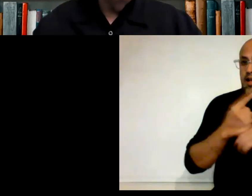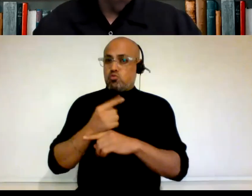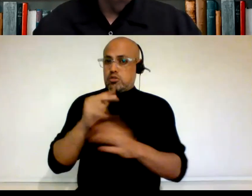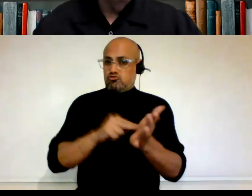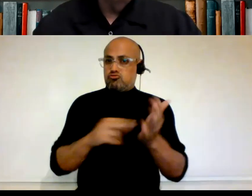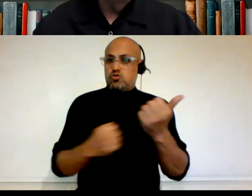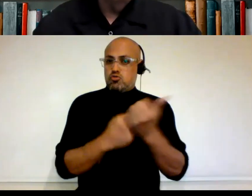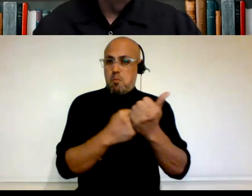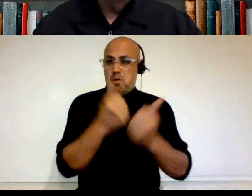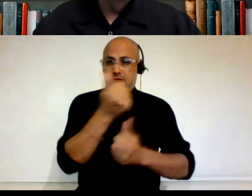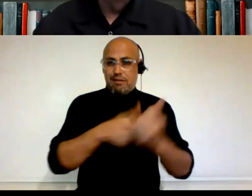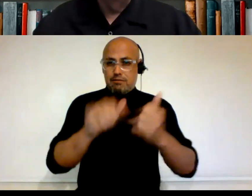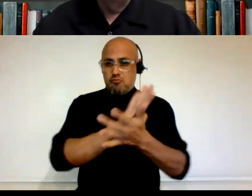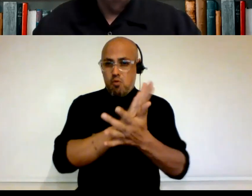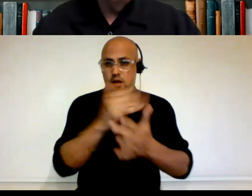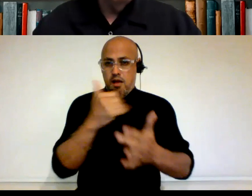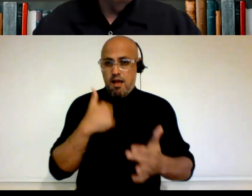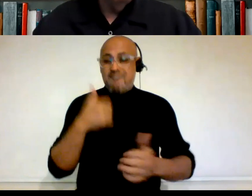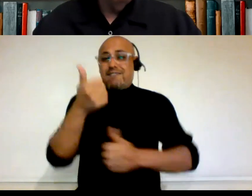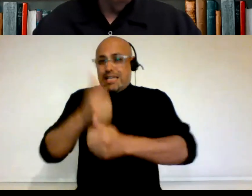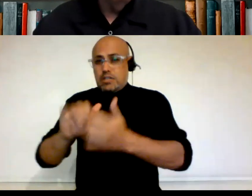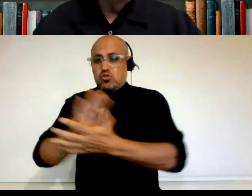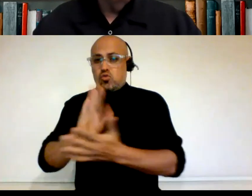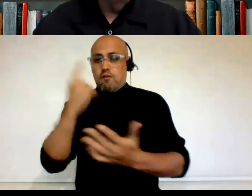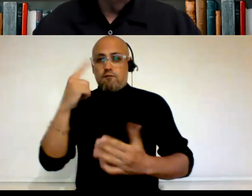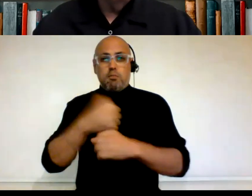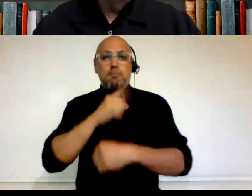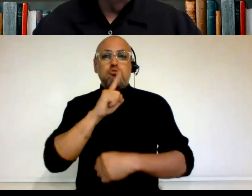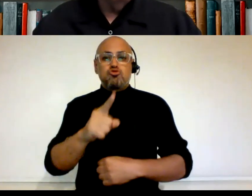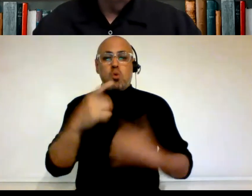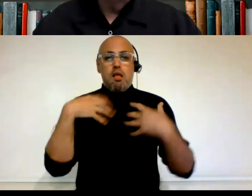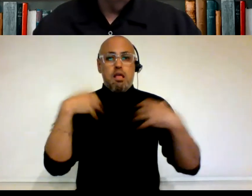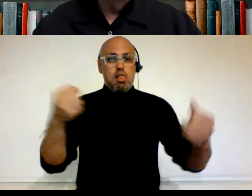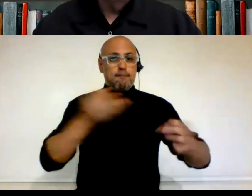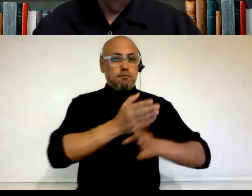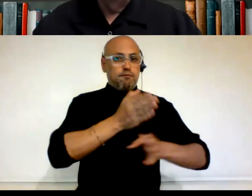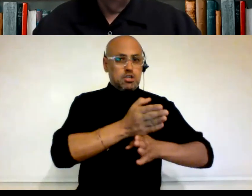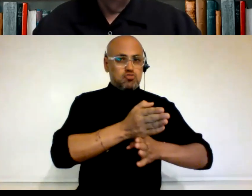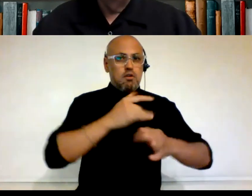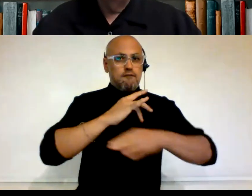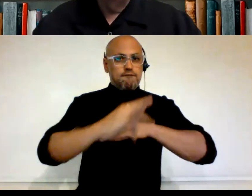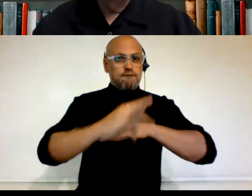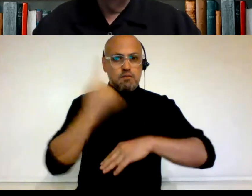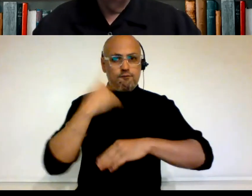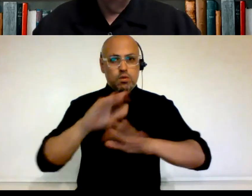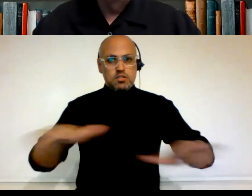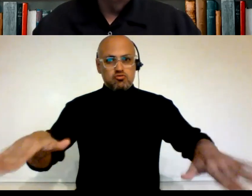at each school, to ensure that there's a health professional available to the